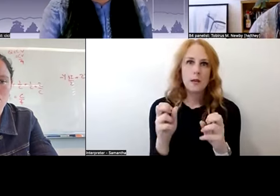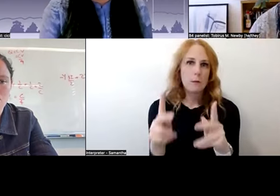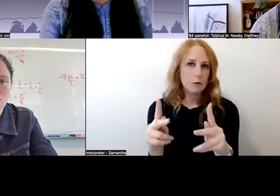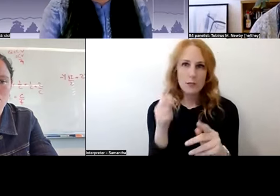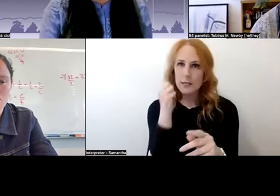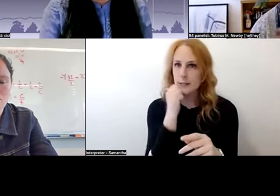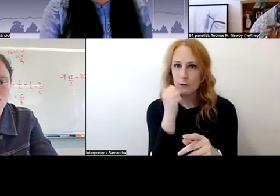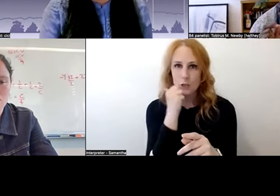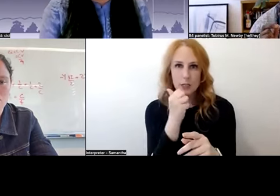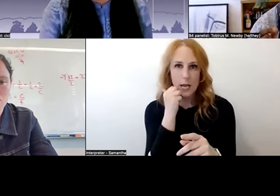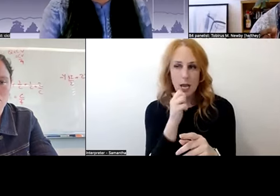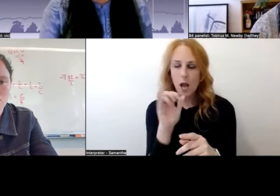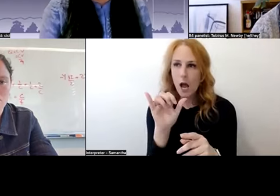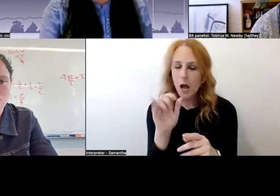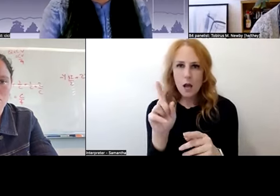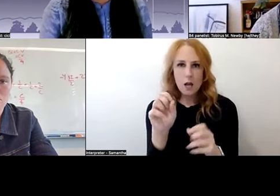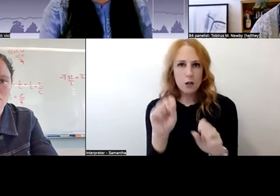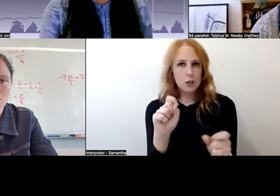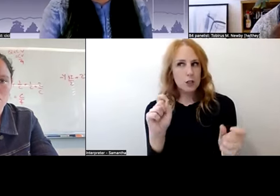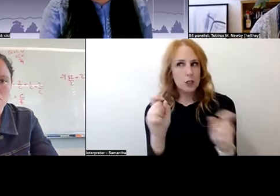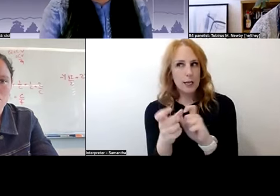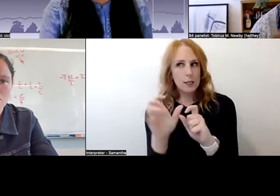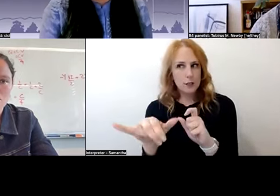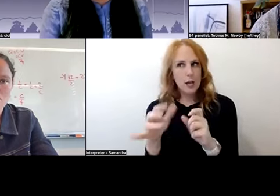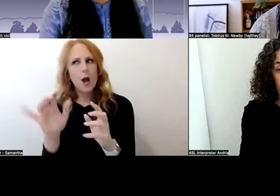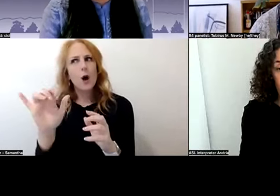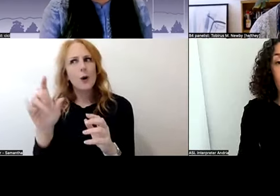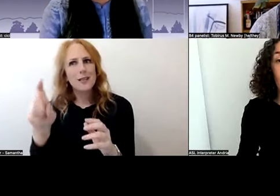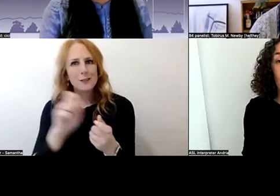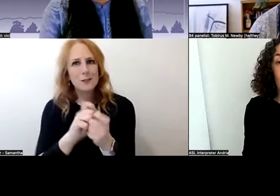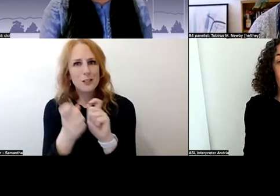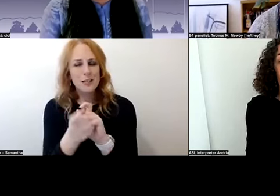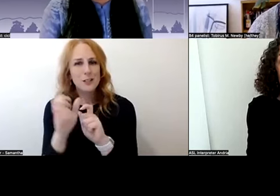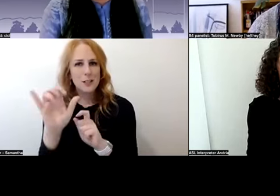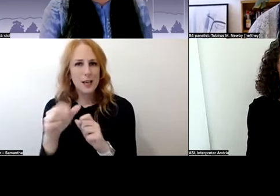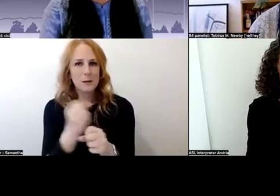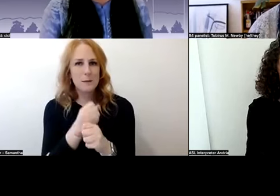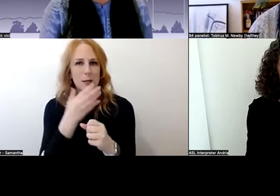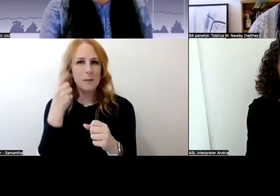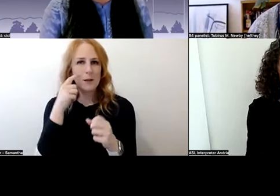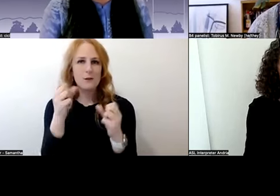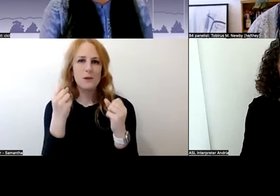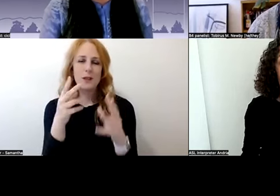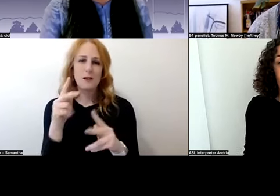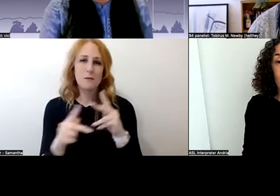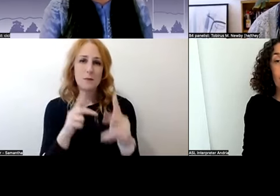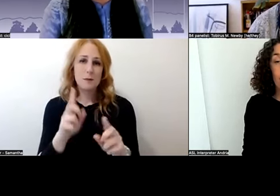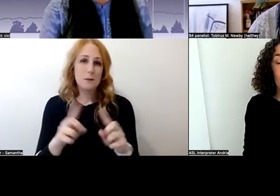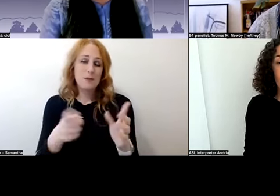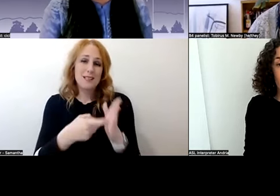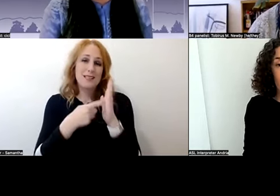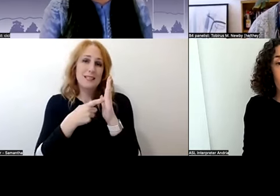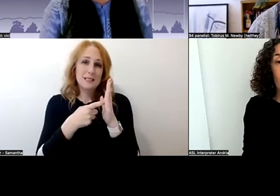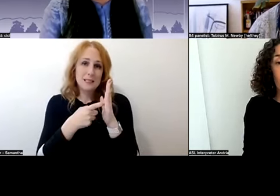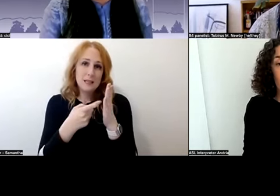really shift and make this a better place for a greater number of people. But it really takes us looking, you know, and